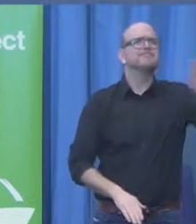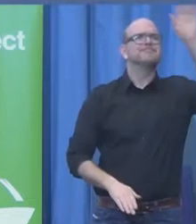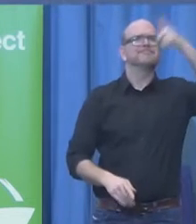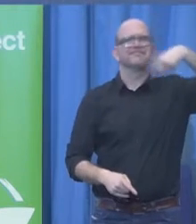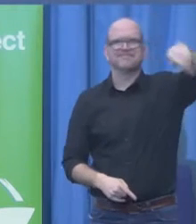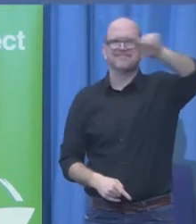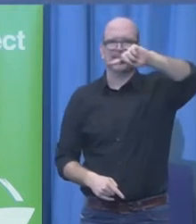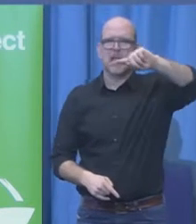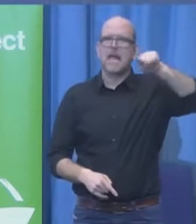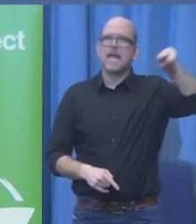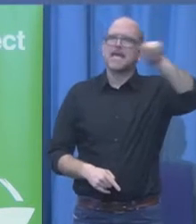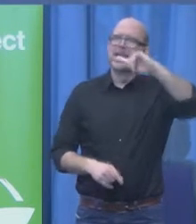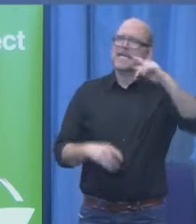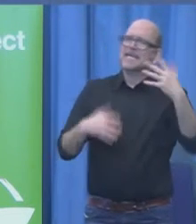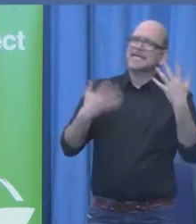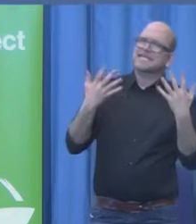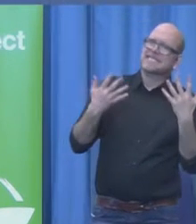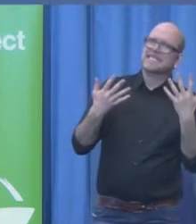clichés and